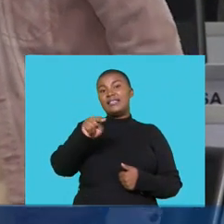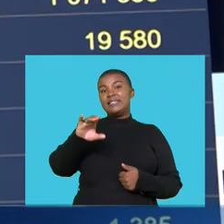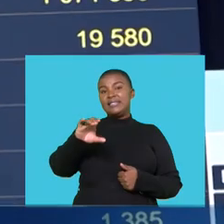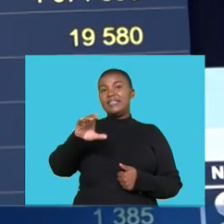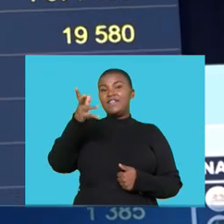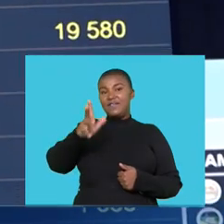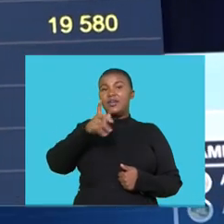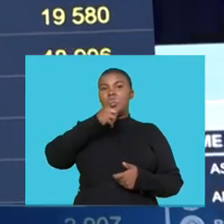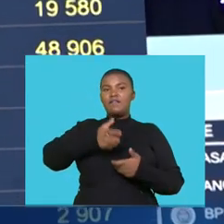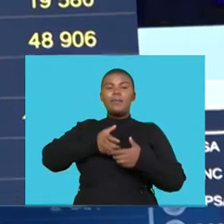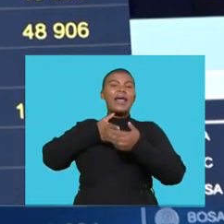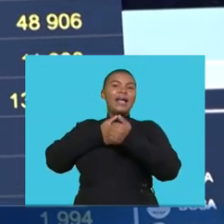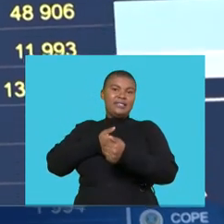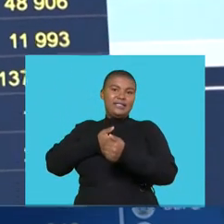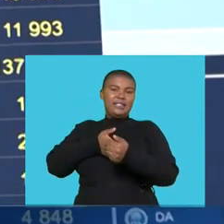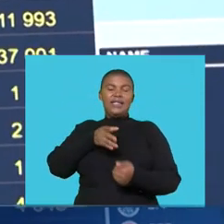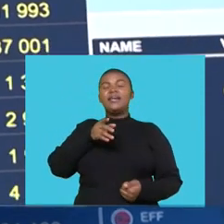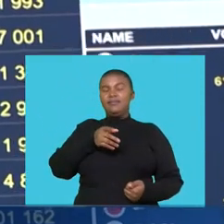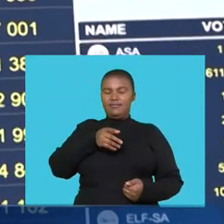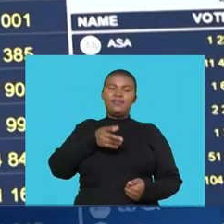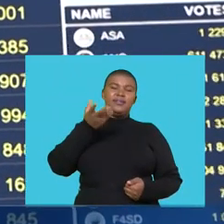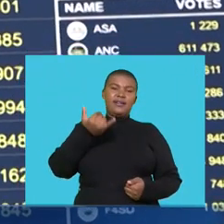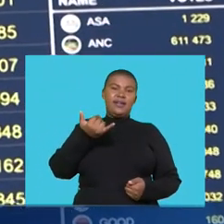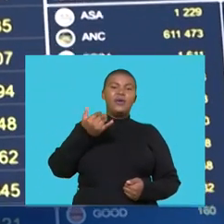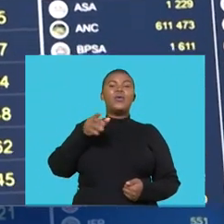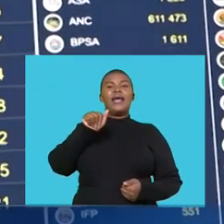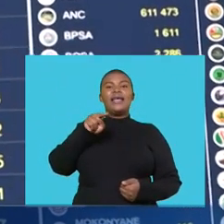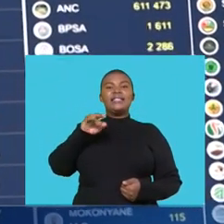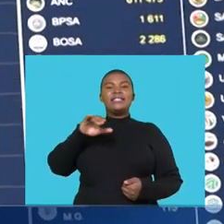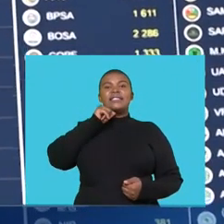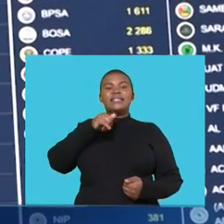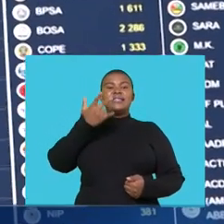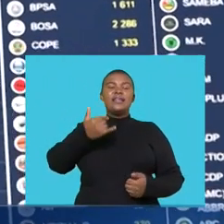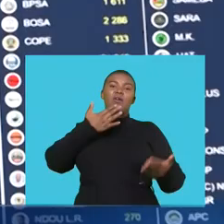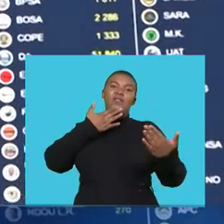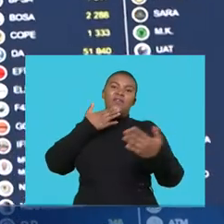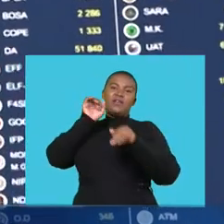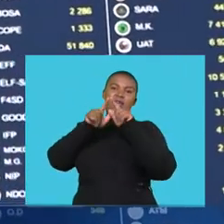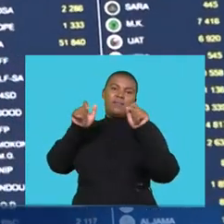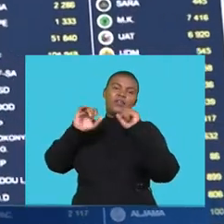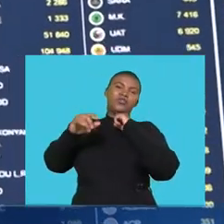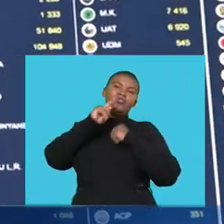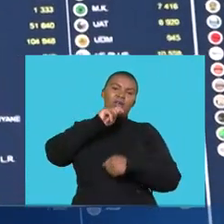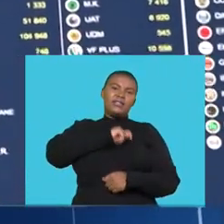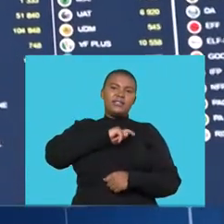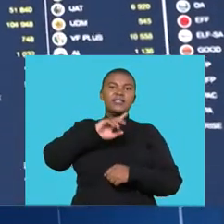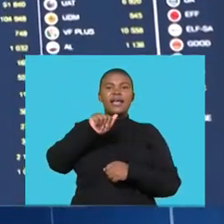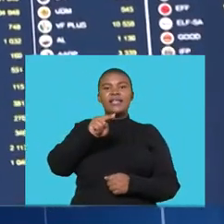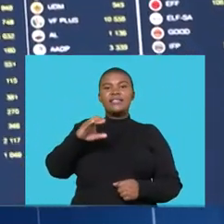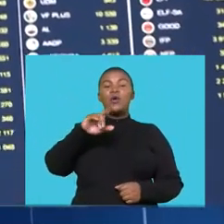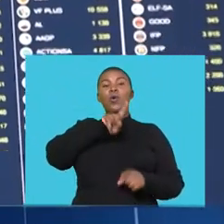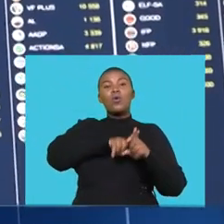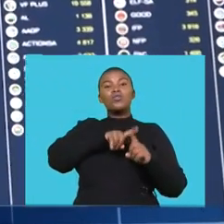luna, Lombu tou tou bule la abemibe lingenka sonoko utemba Usi te